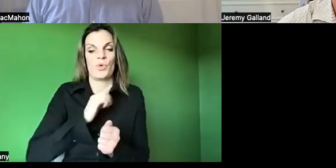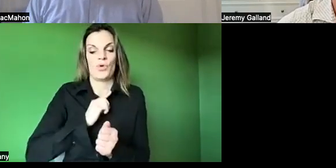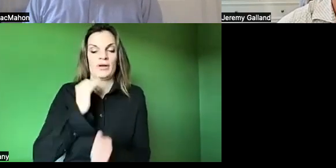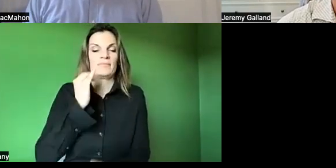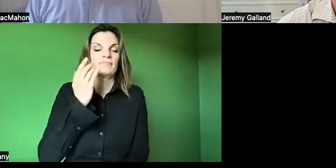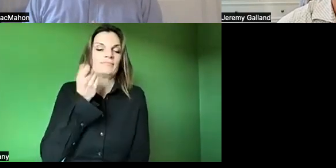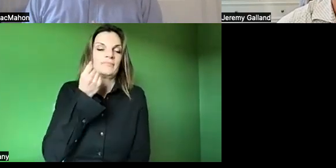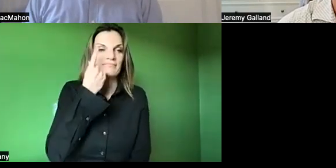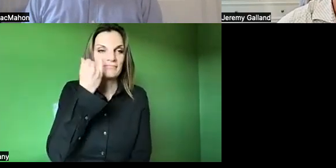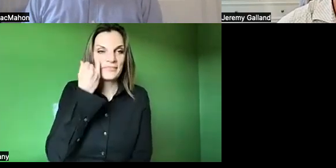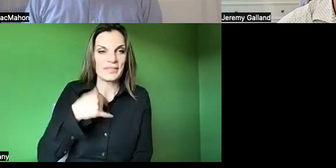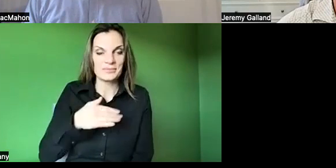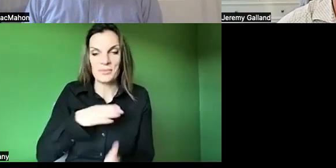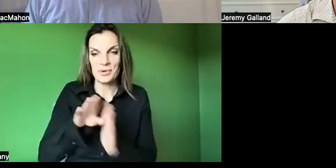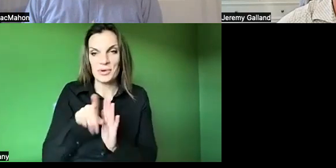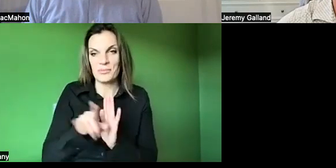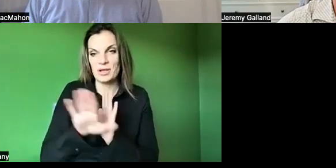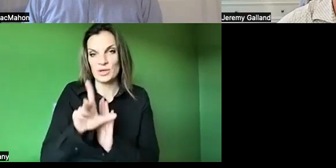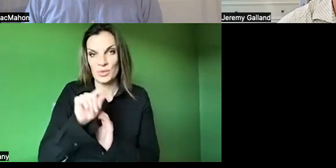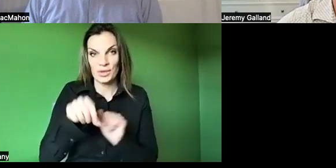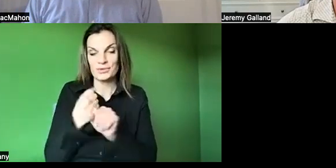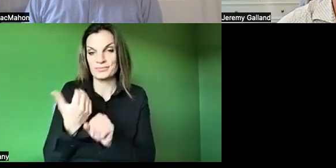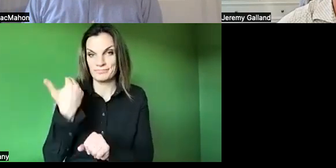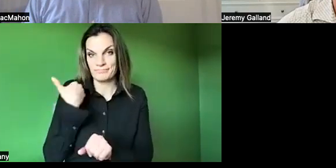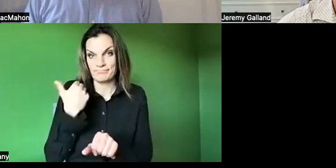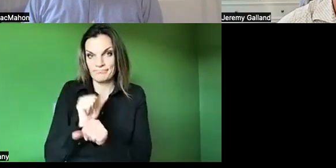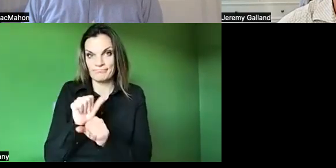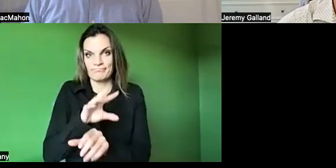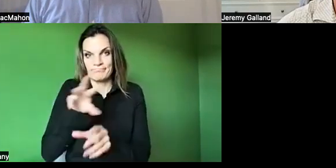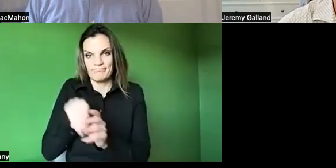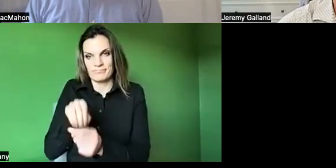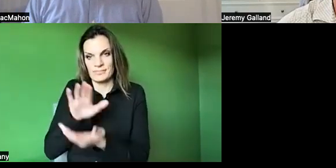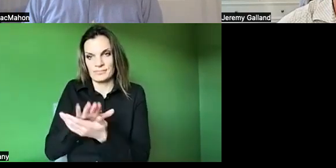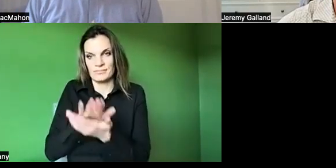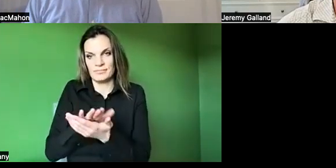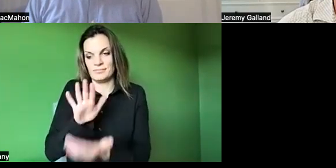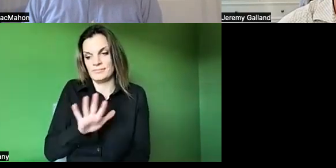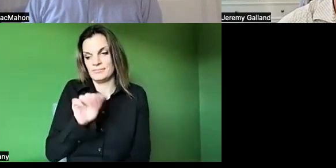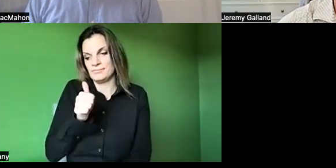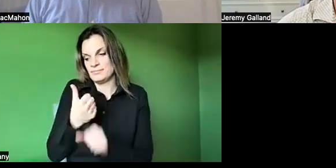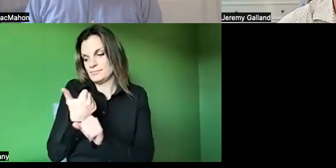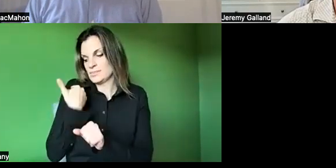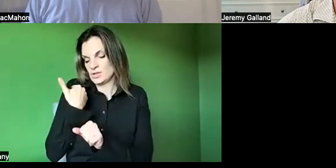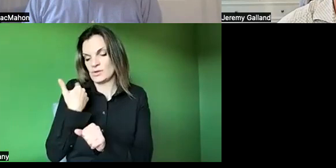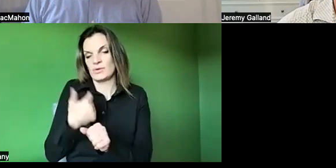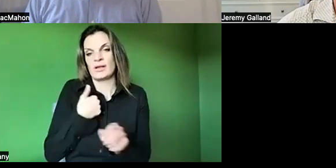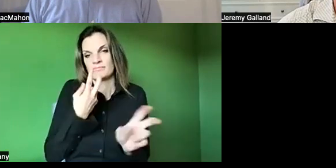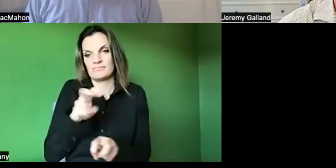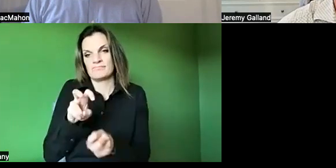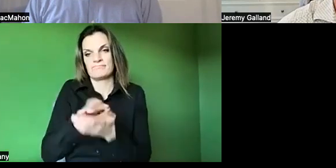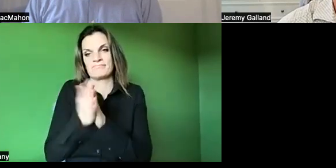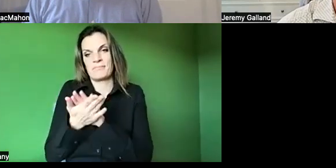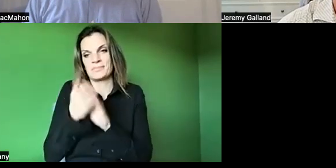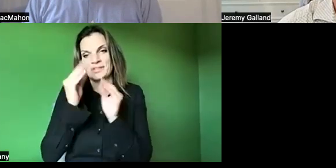background. About 20 years ago, I started working in schools. 10 years ago, I made the complete switch to become a